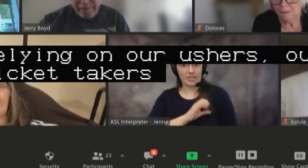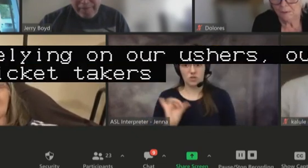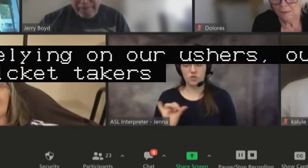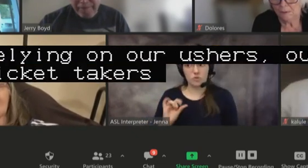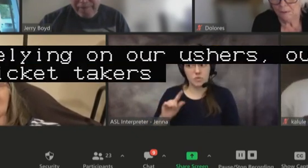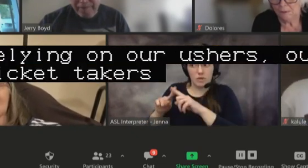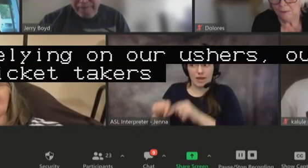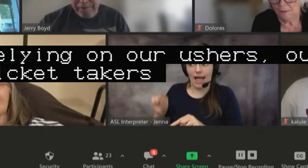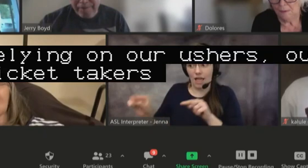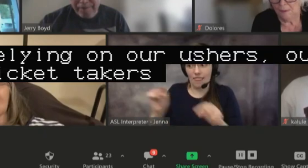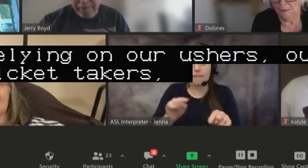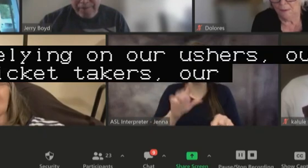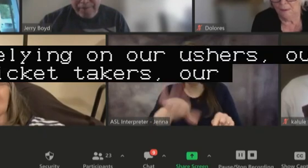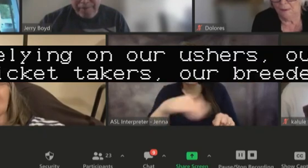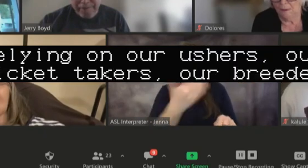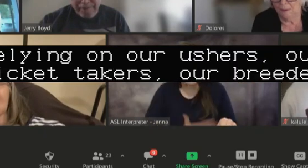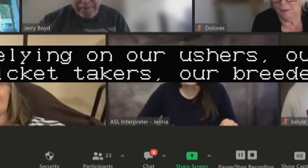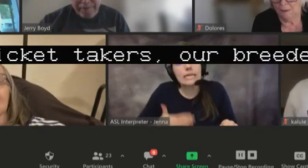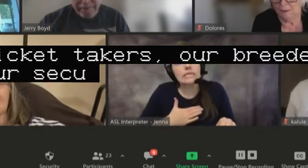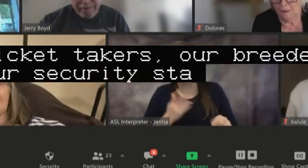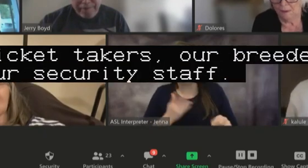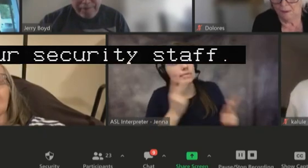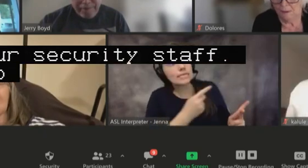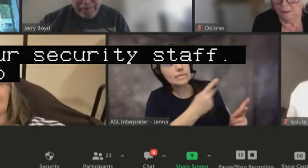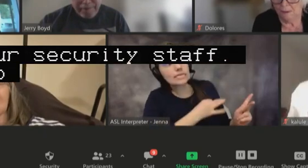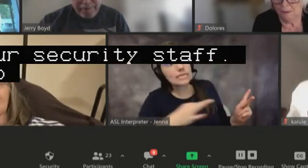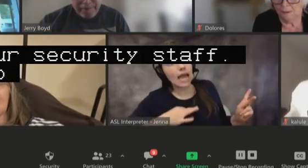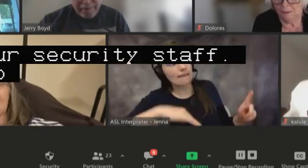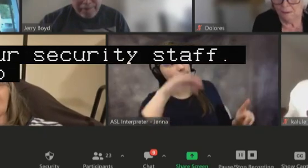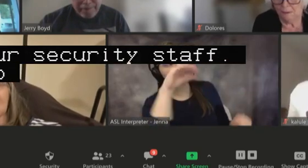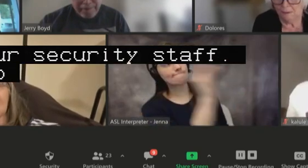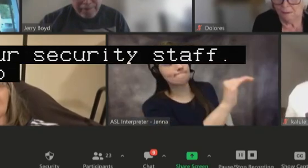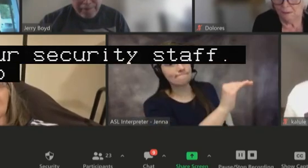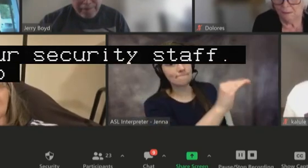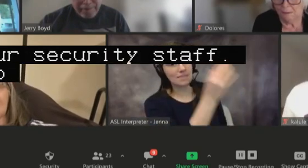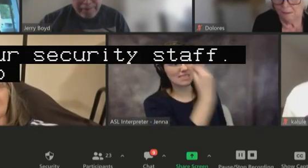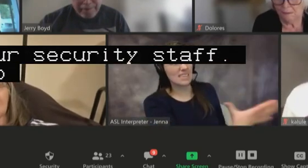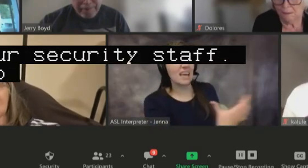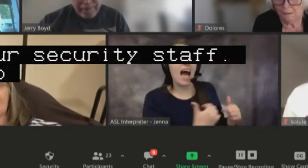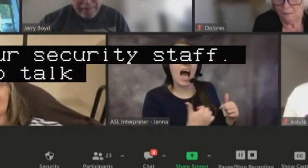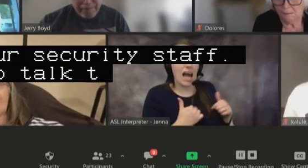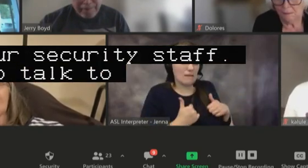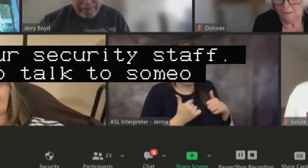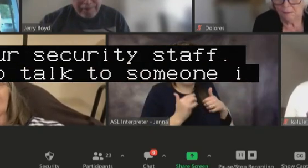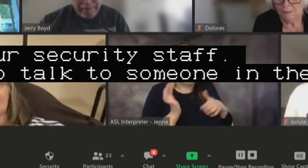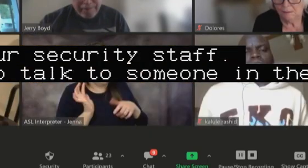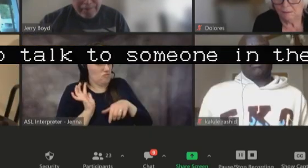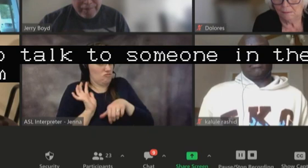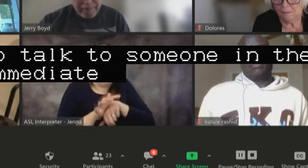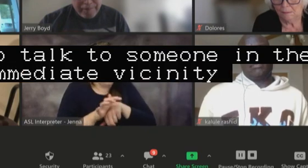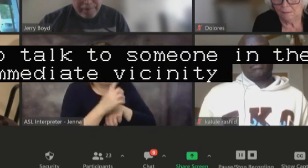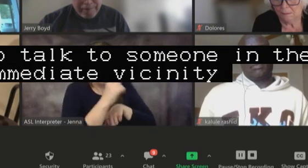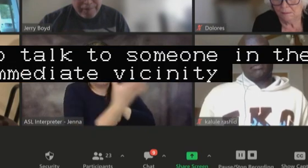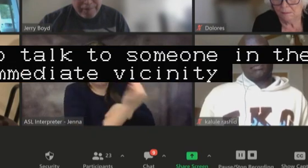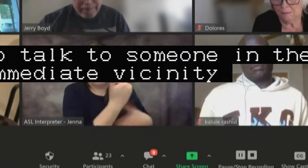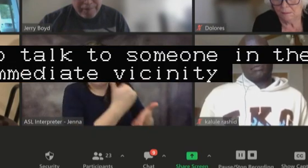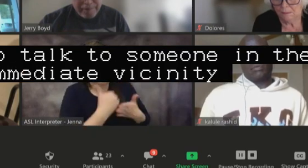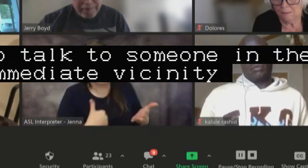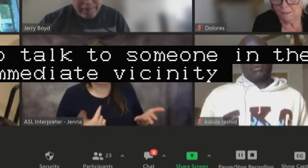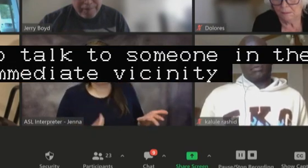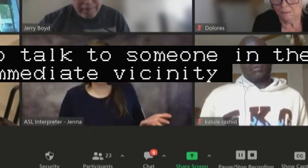Talk to someone in the immediate vicinity. Say, hey, I'm getting crowded. Can you help me? You know, can you help me with